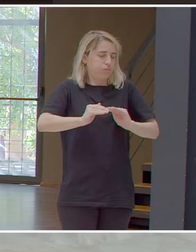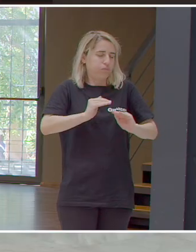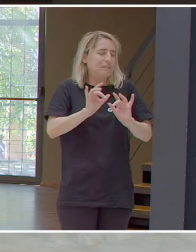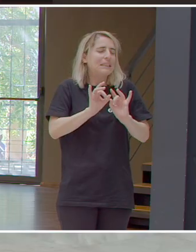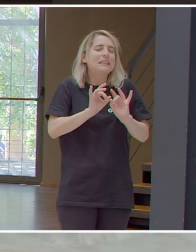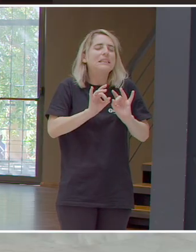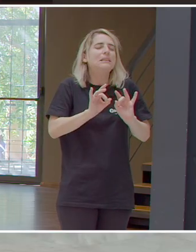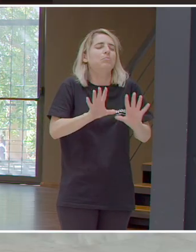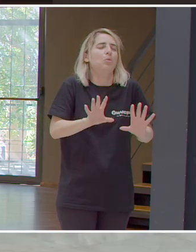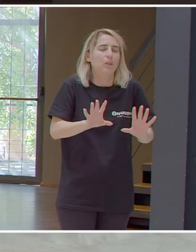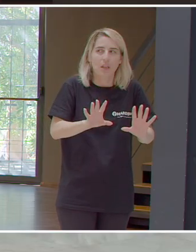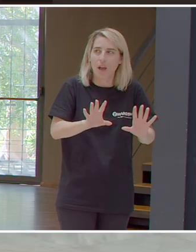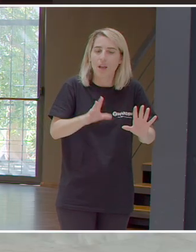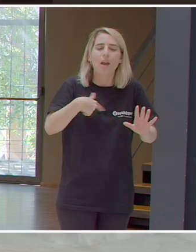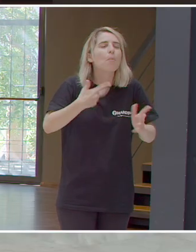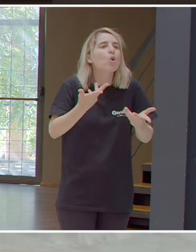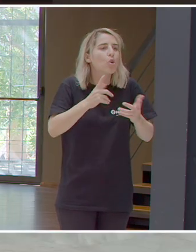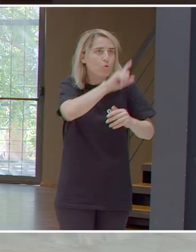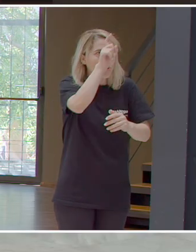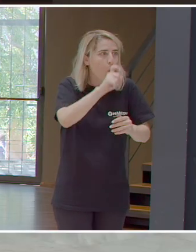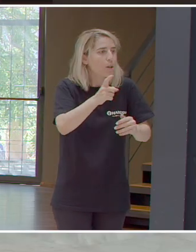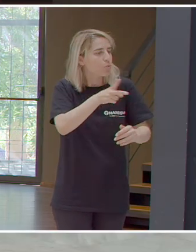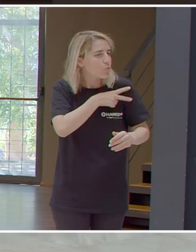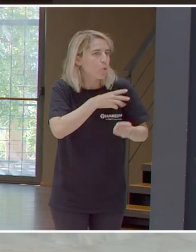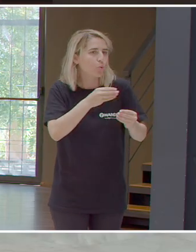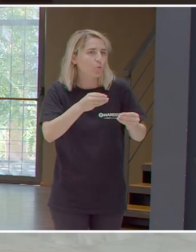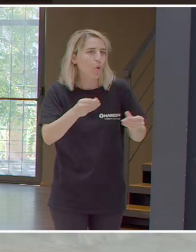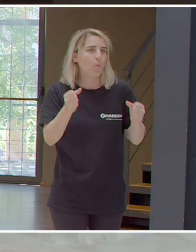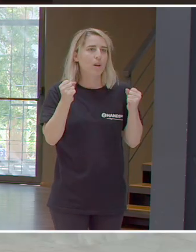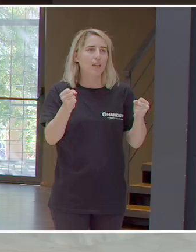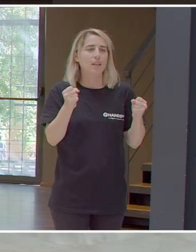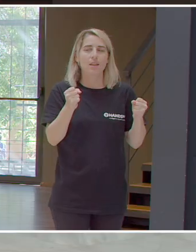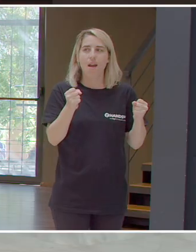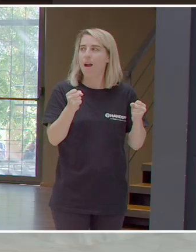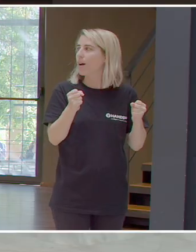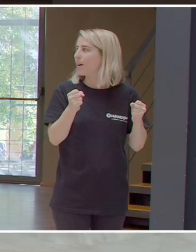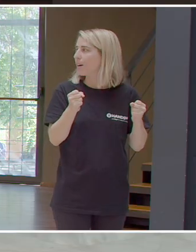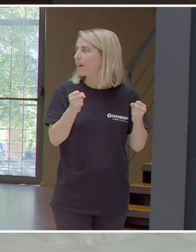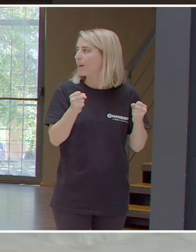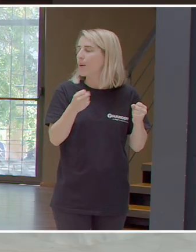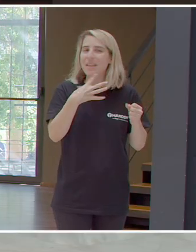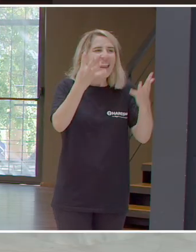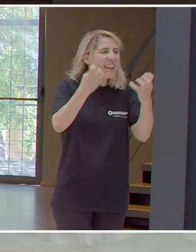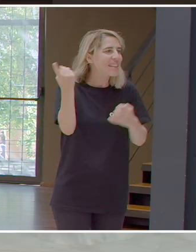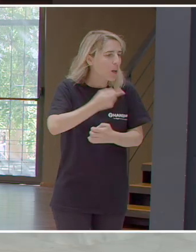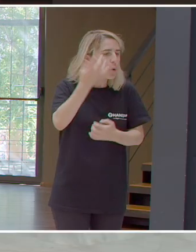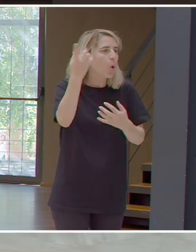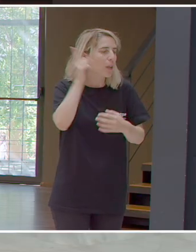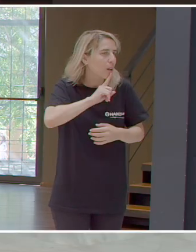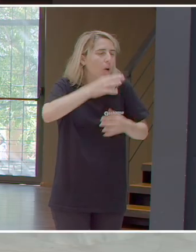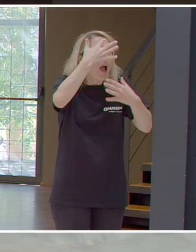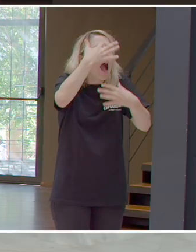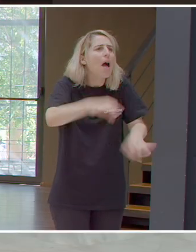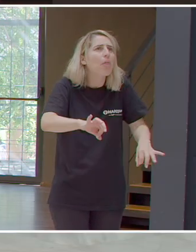how to continue living a healthy lifestyle. So 9 out of 10 women don't know what to do, but it's actually very simple. It's